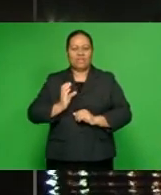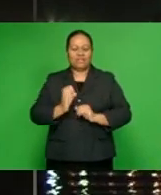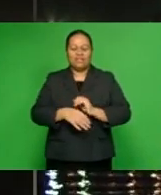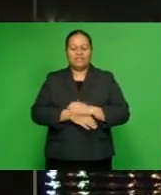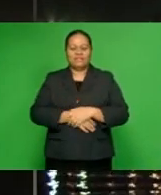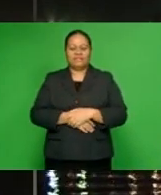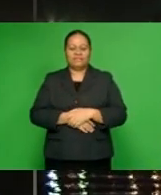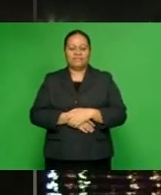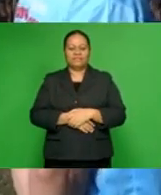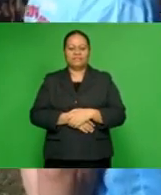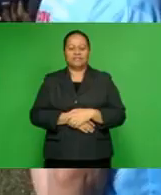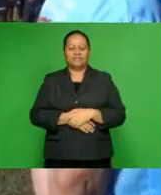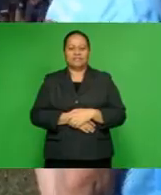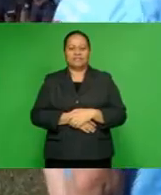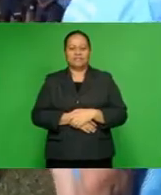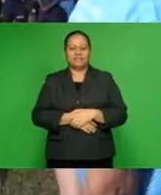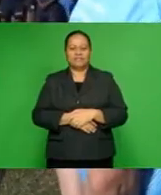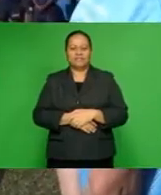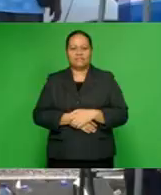more.